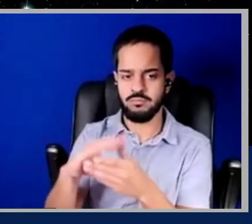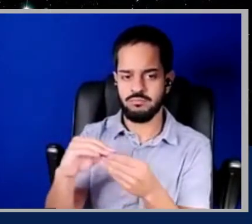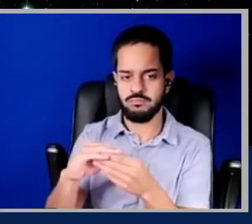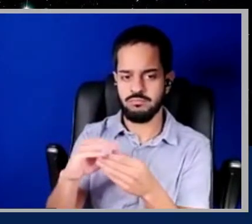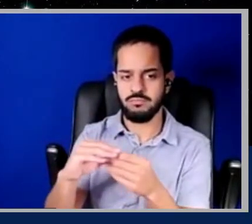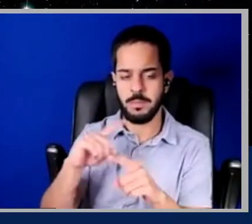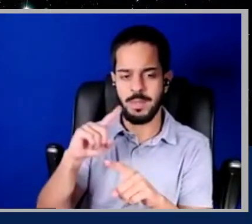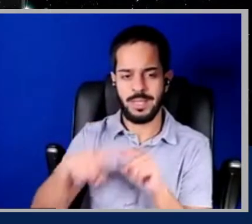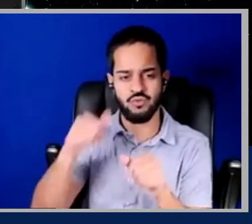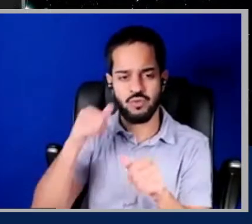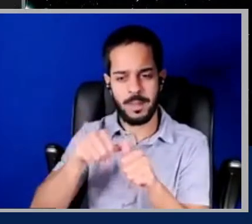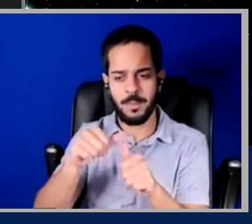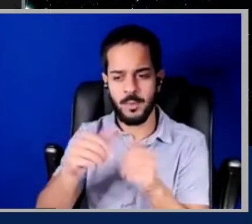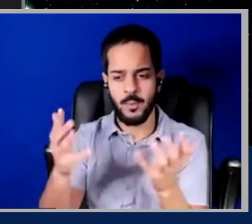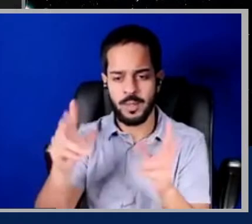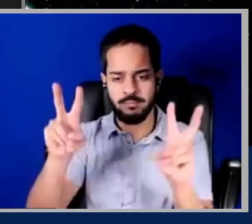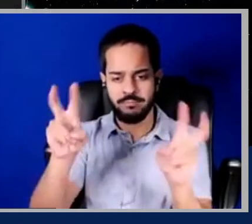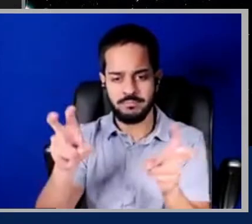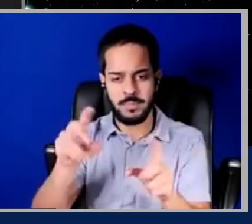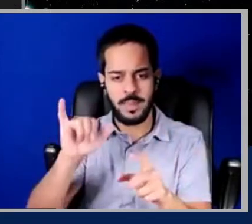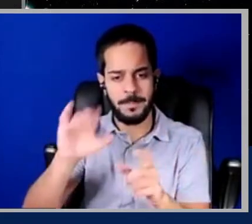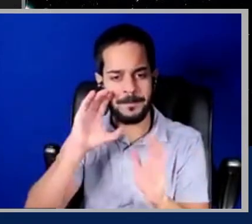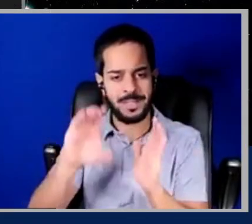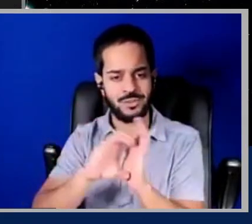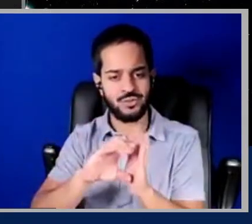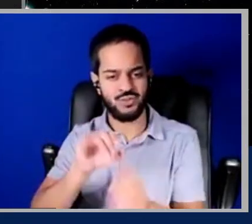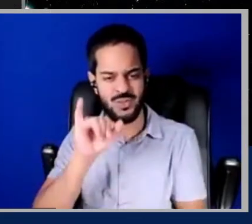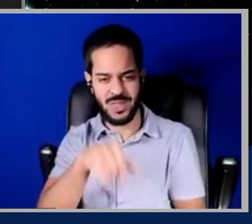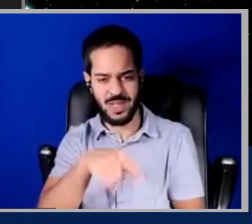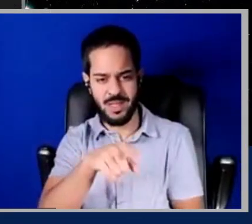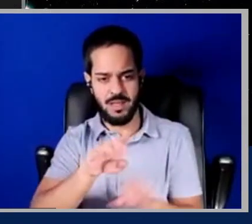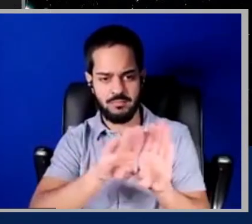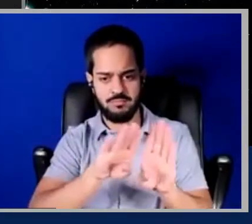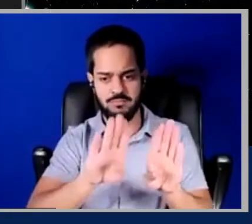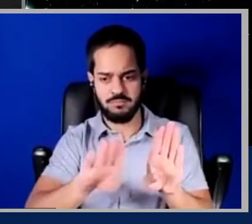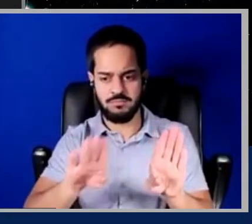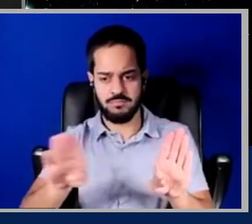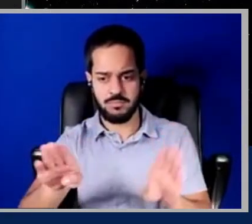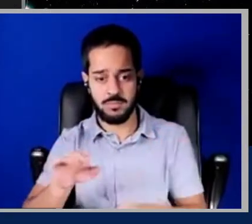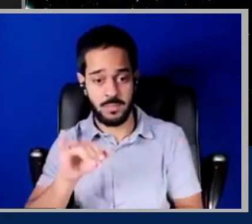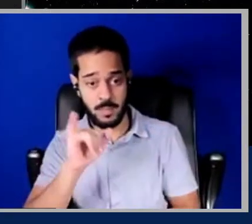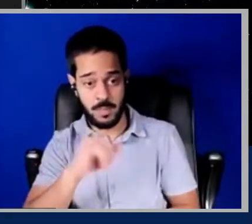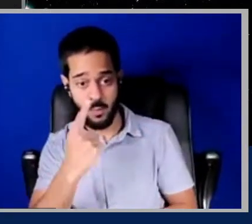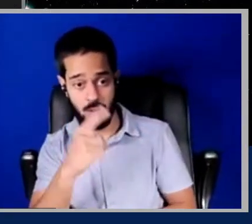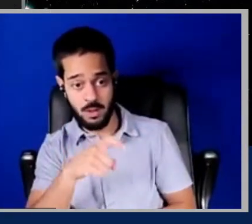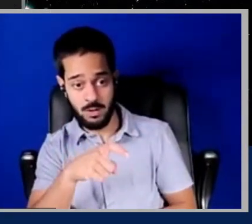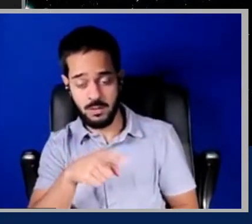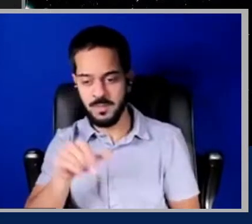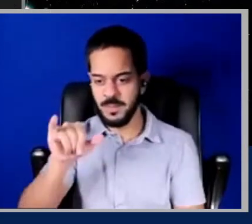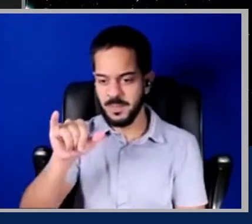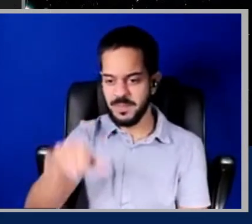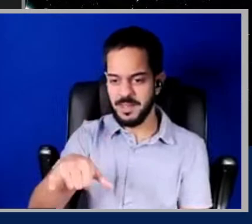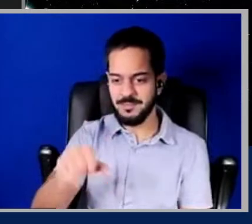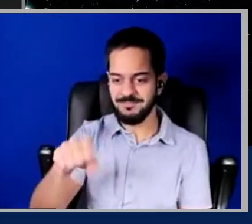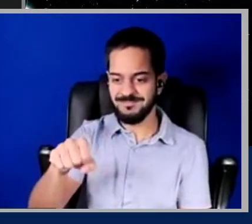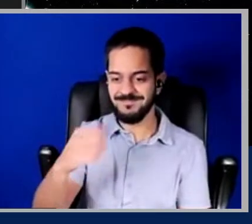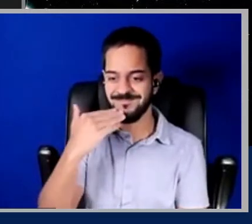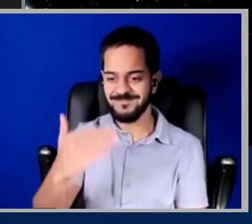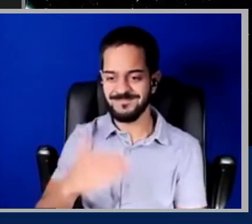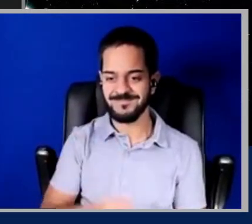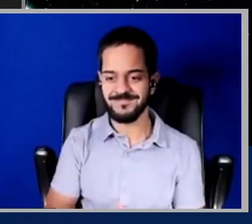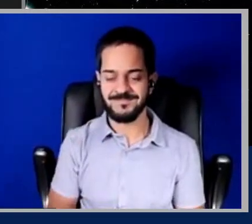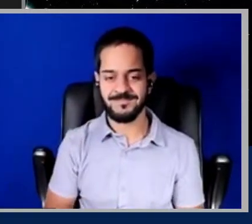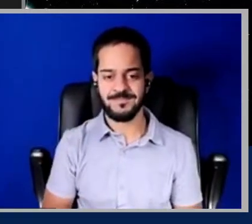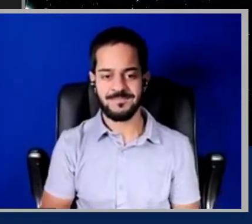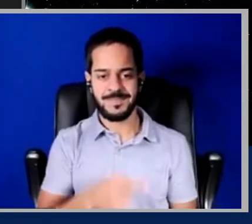but it kind of shows at least, that one. That one? So that's the one. Okay. Yes. That's a